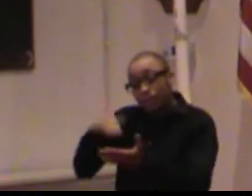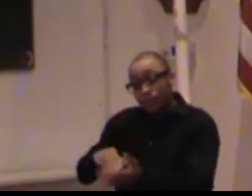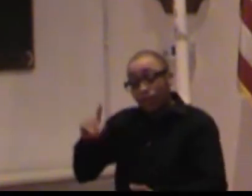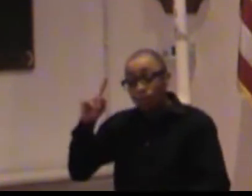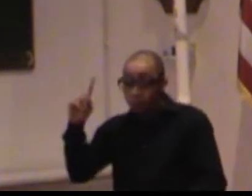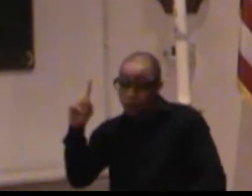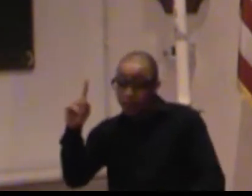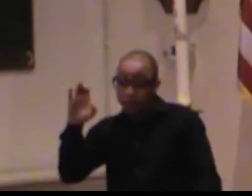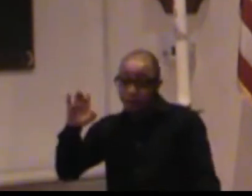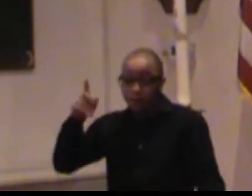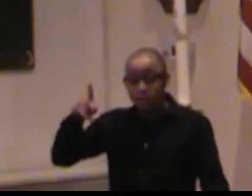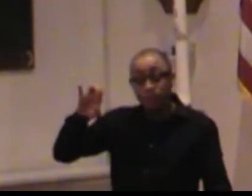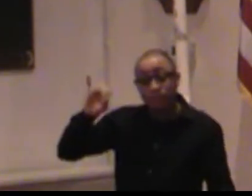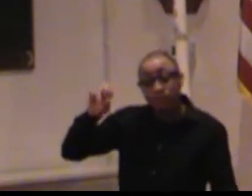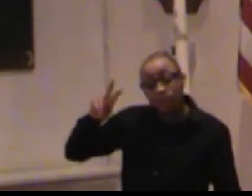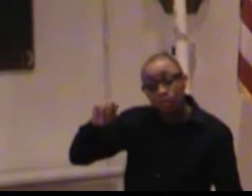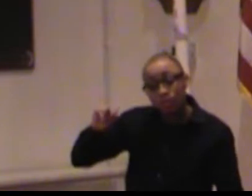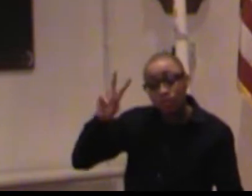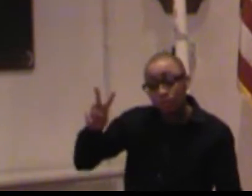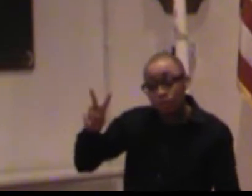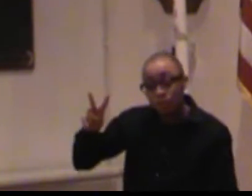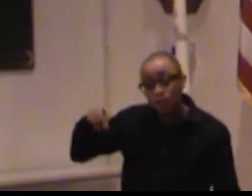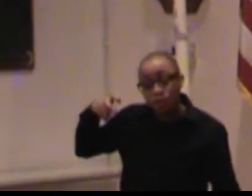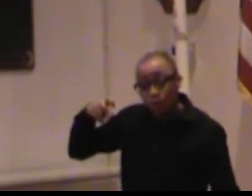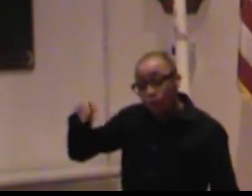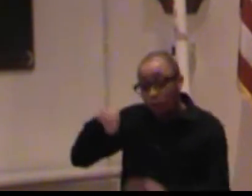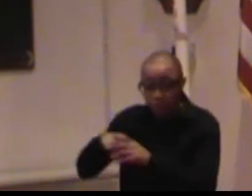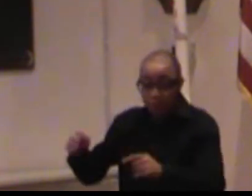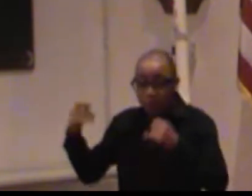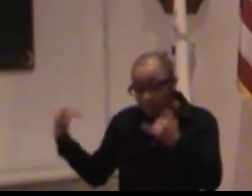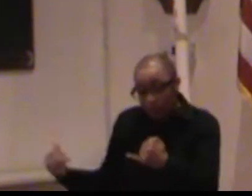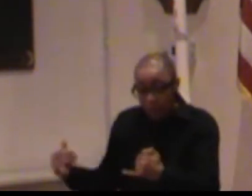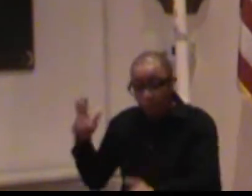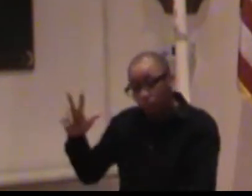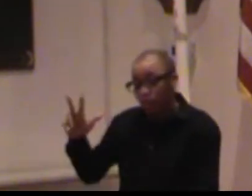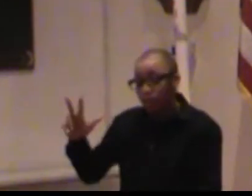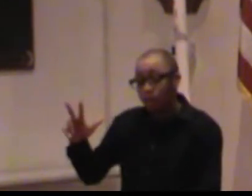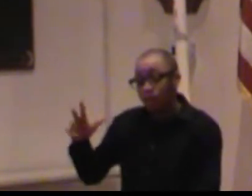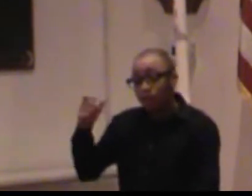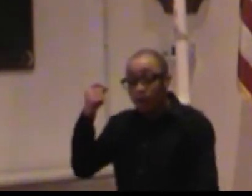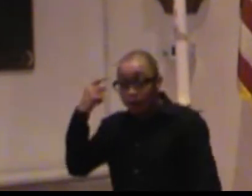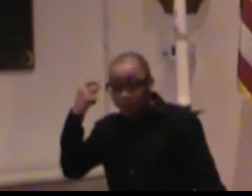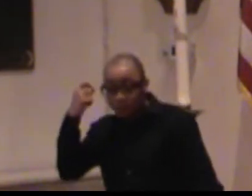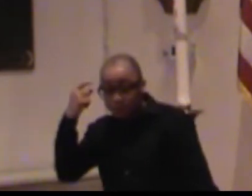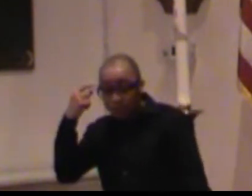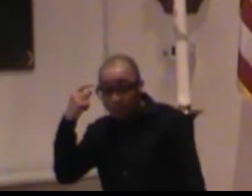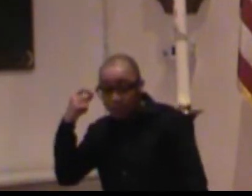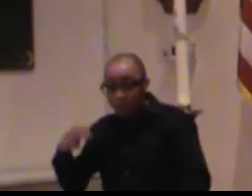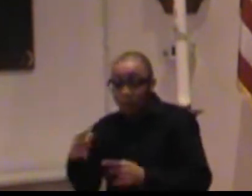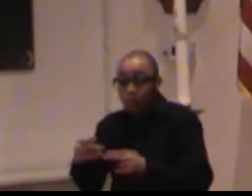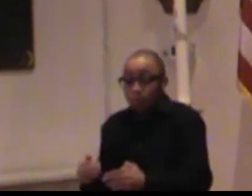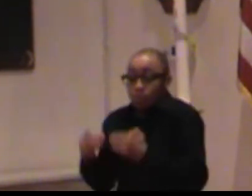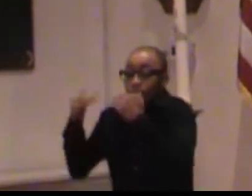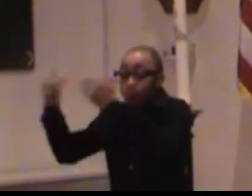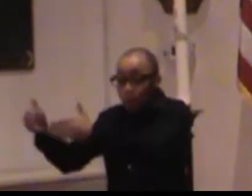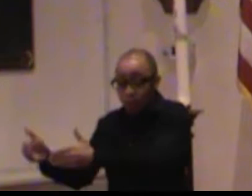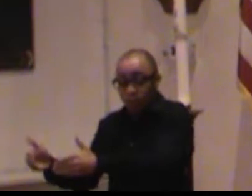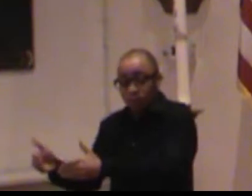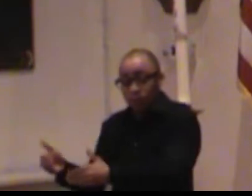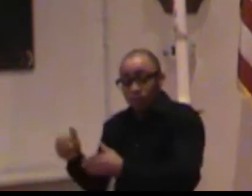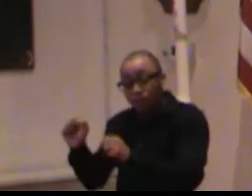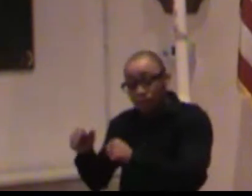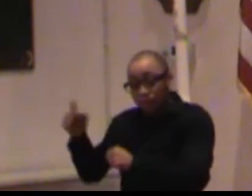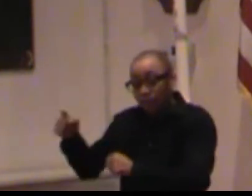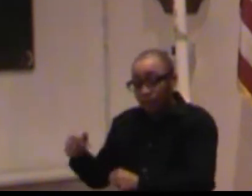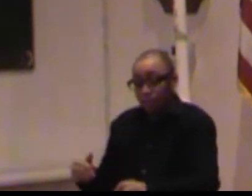have expectation, two, walk in the now, and three, understand springing forth. Now, if you